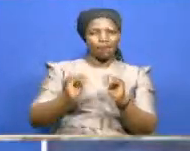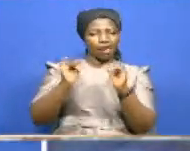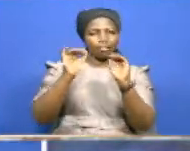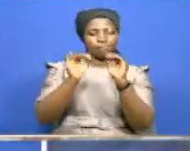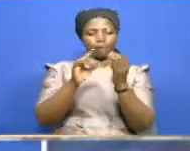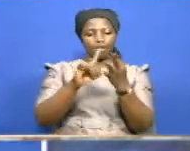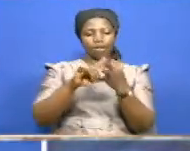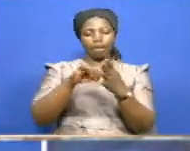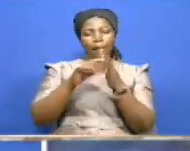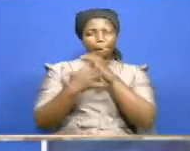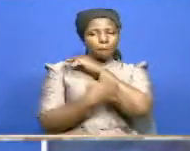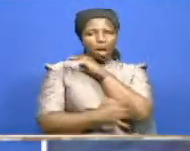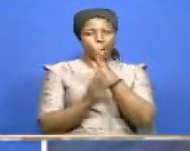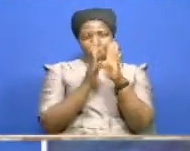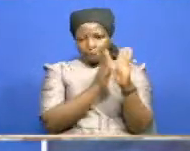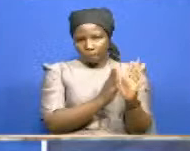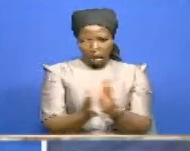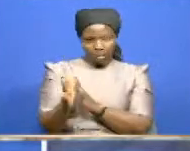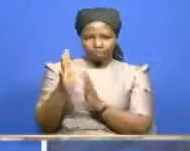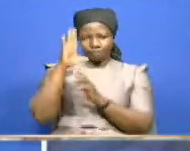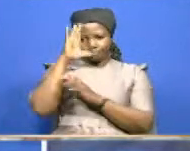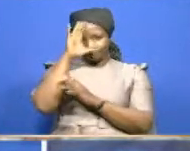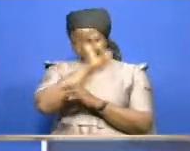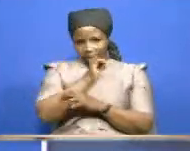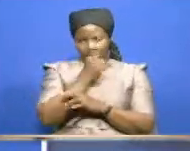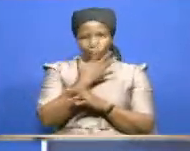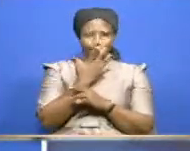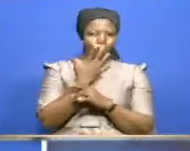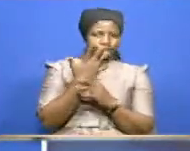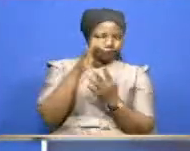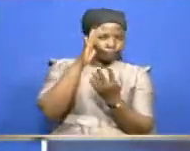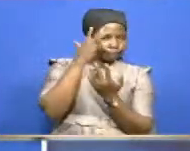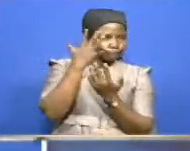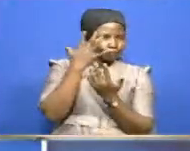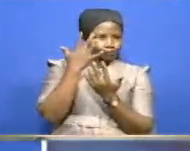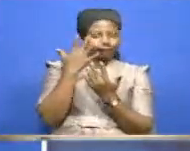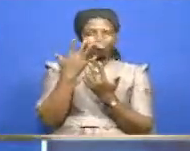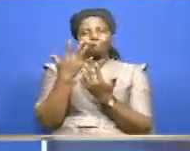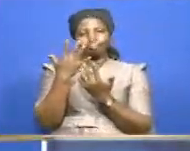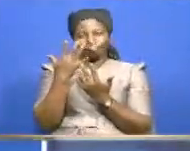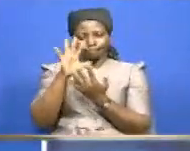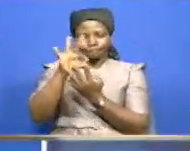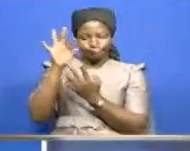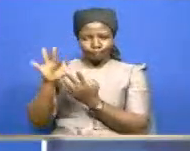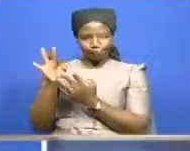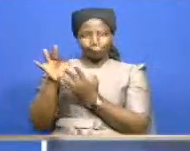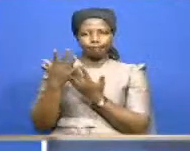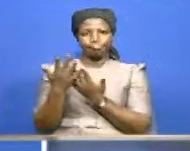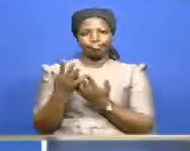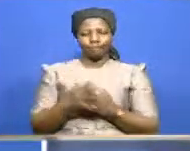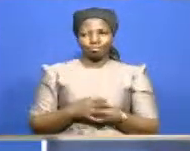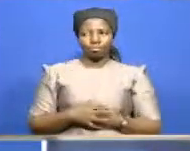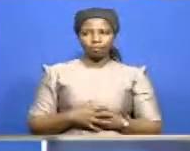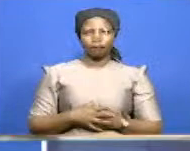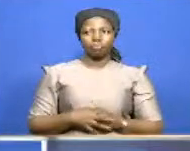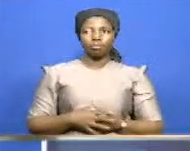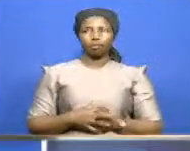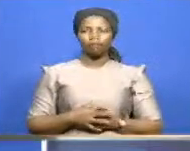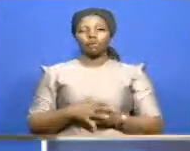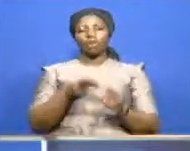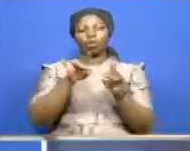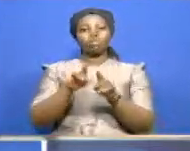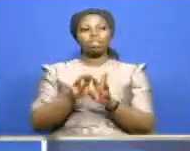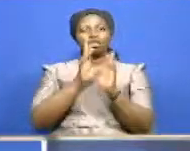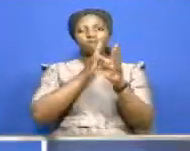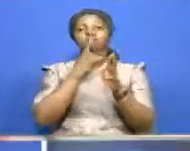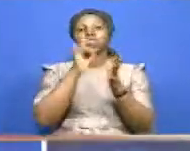priorities, inadequate capacity to implement budgets, and ineffective oversight mechanisms. The report further says there is